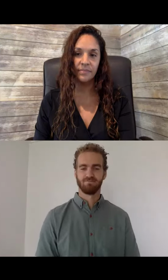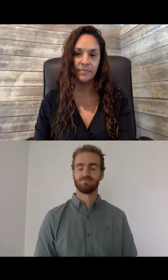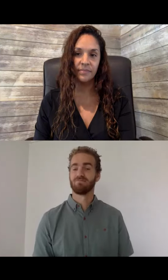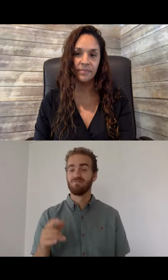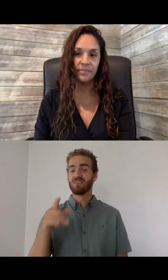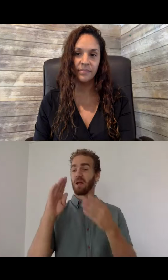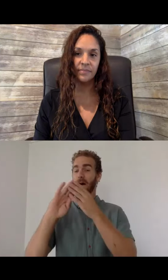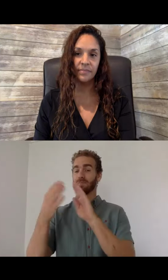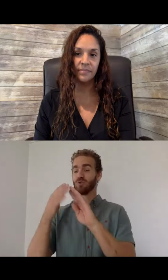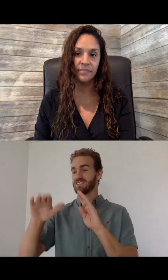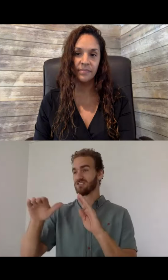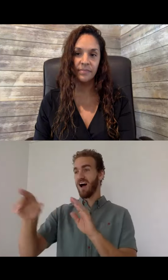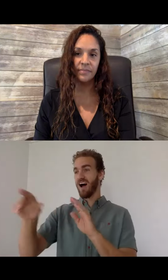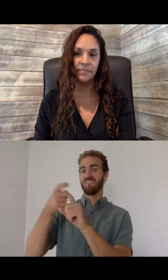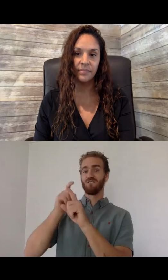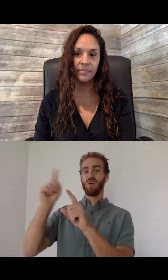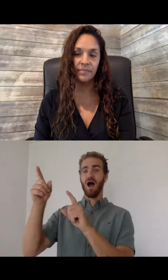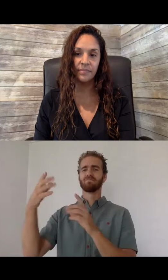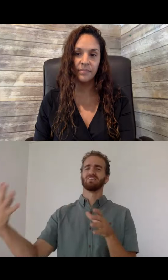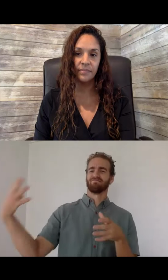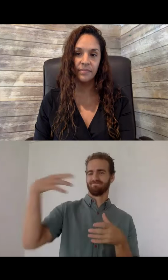as possible is important.